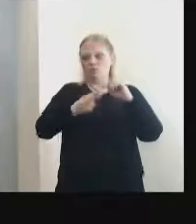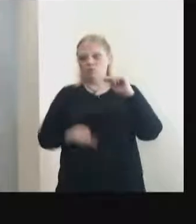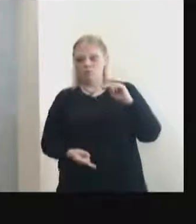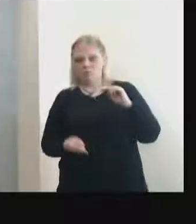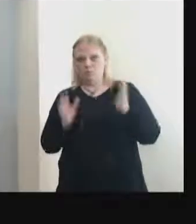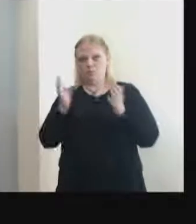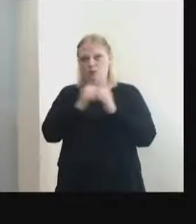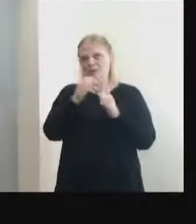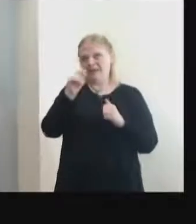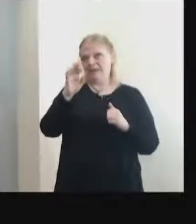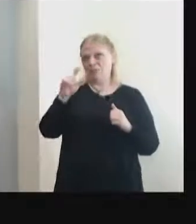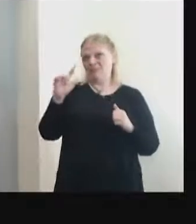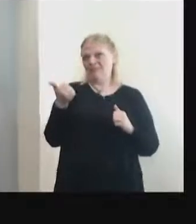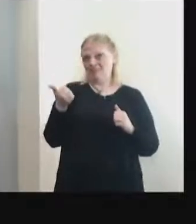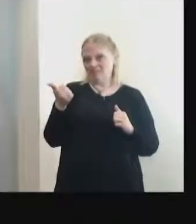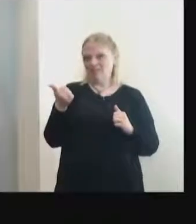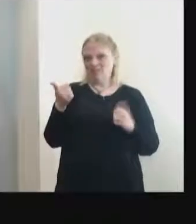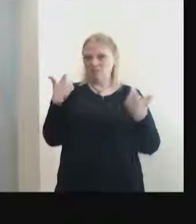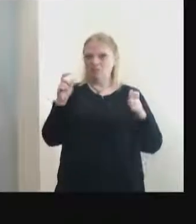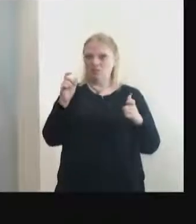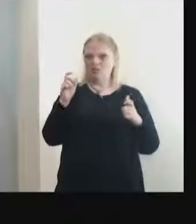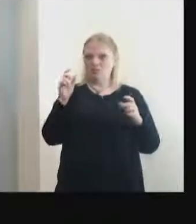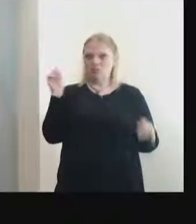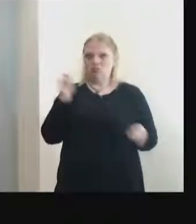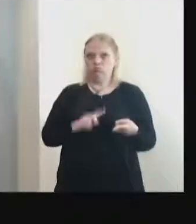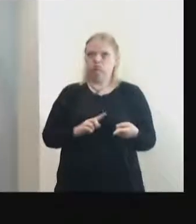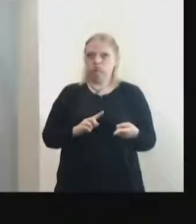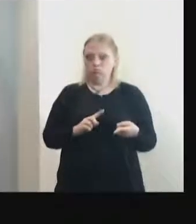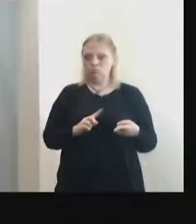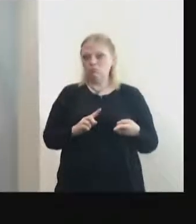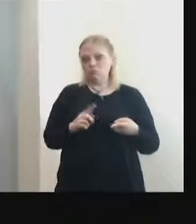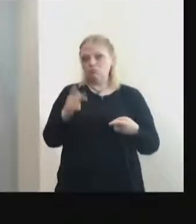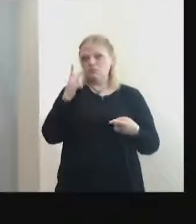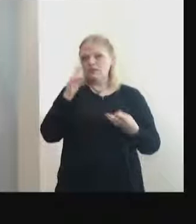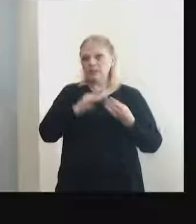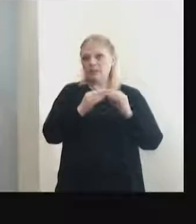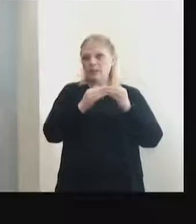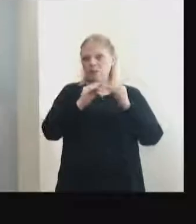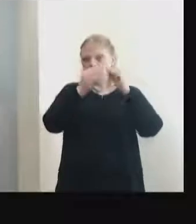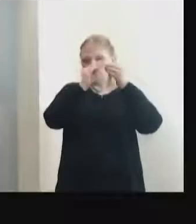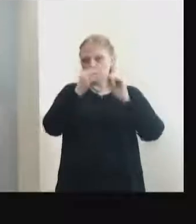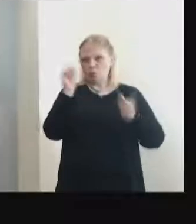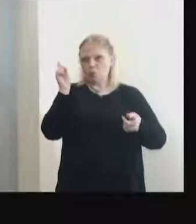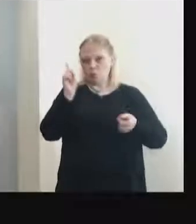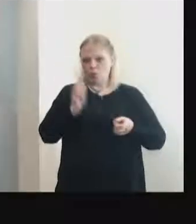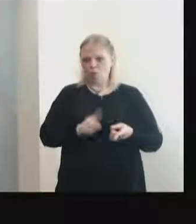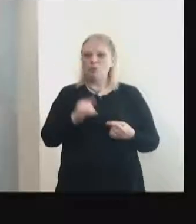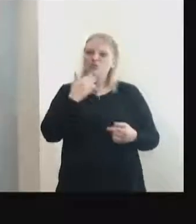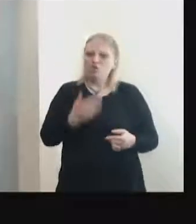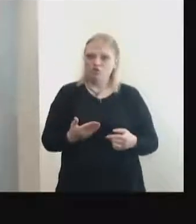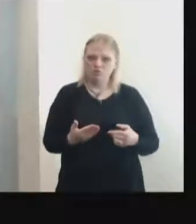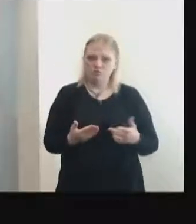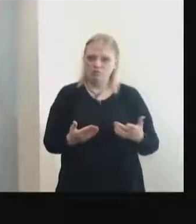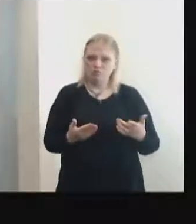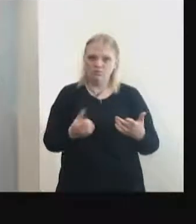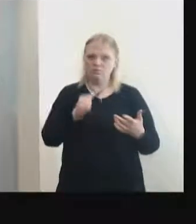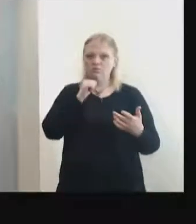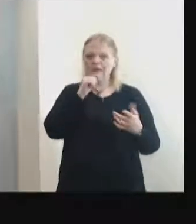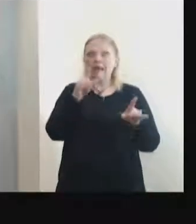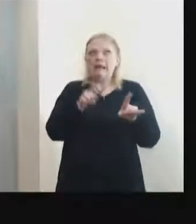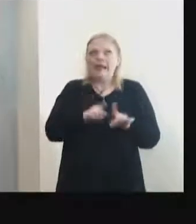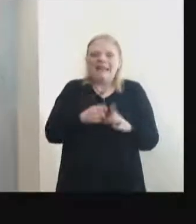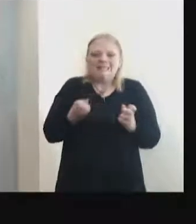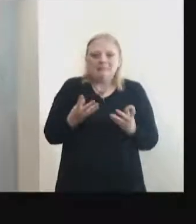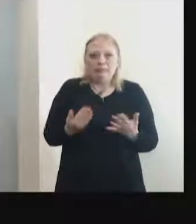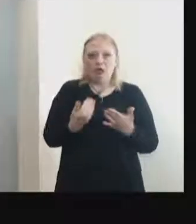10th. So we've had a big drop. You can see the numbers and how they have reduced. That's a good thing. We are not seeing as many new cases as